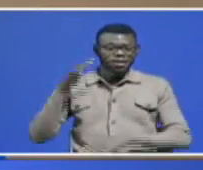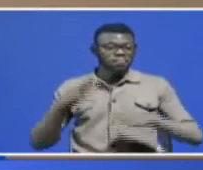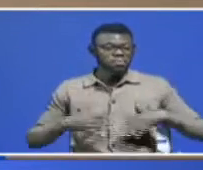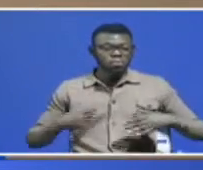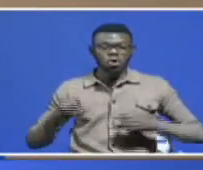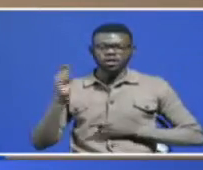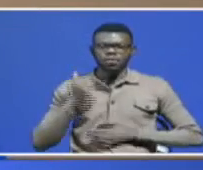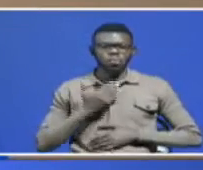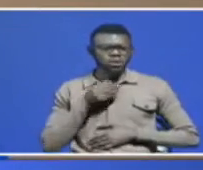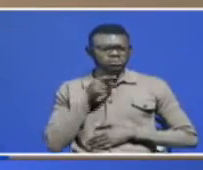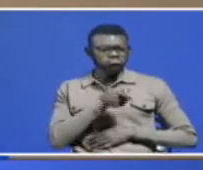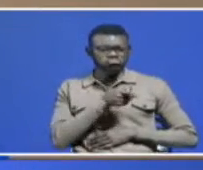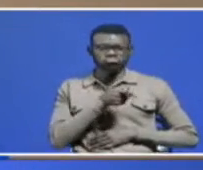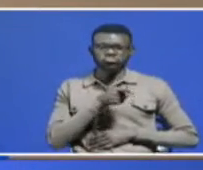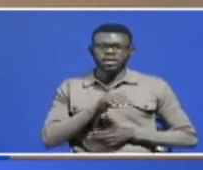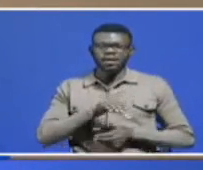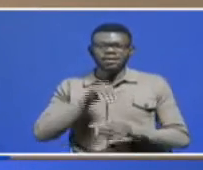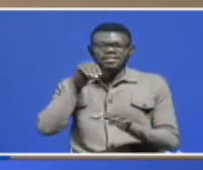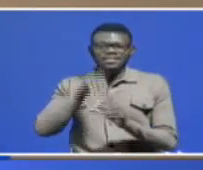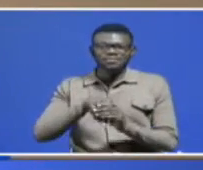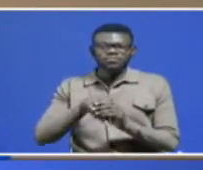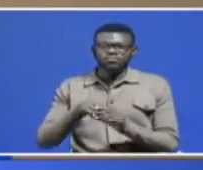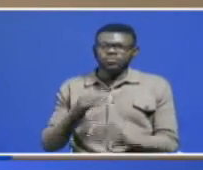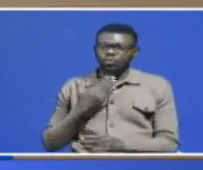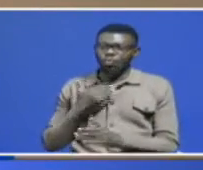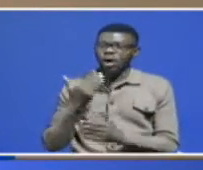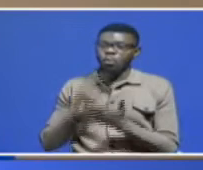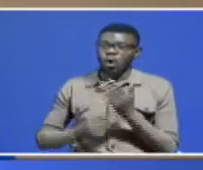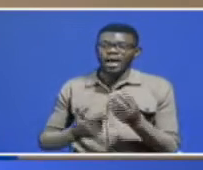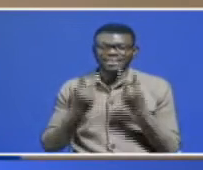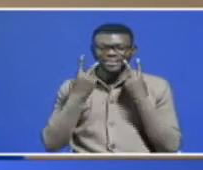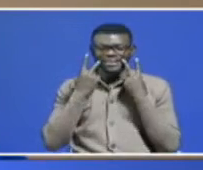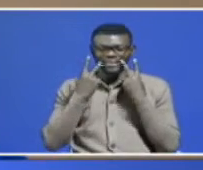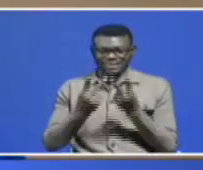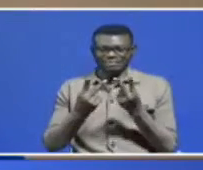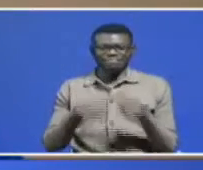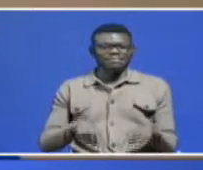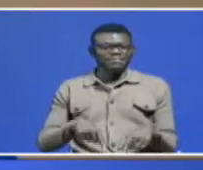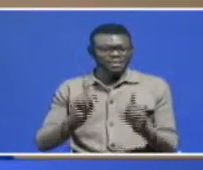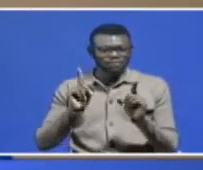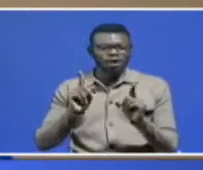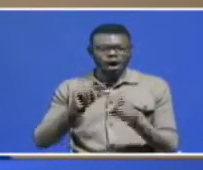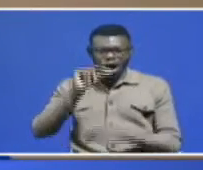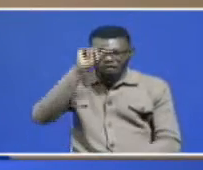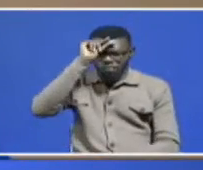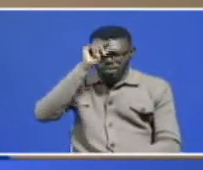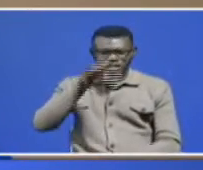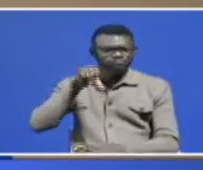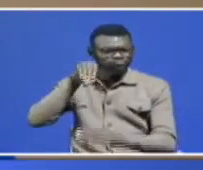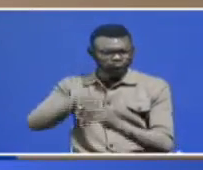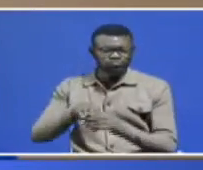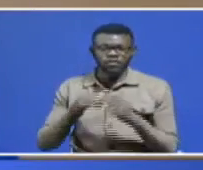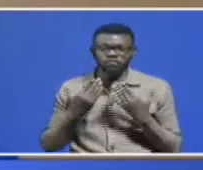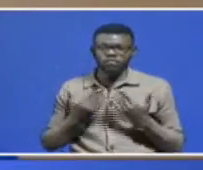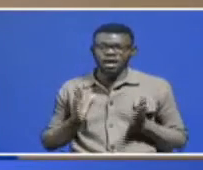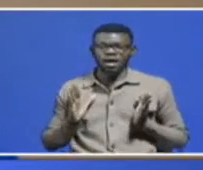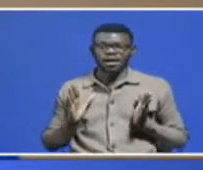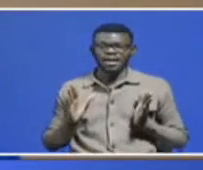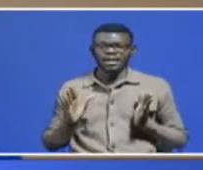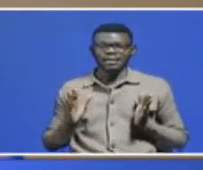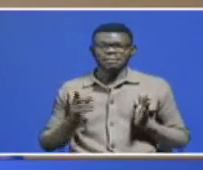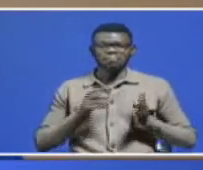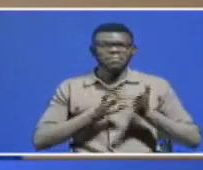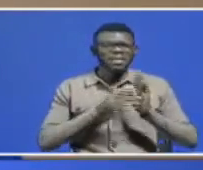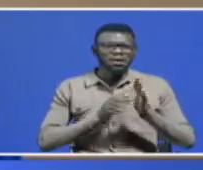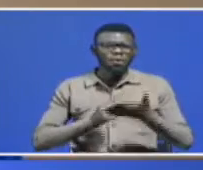when they were talking about inclusivity. Of course, they wanted to see themselves within the government. To see themselves within the government is not the creation